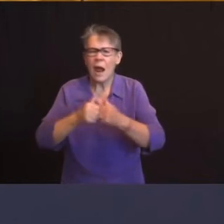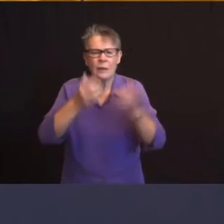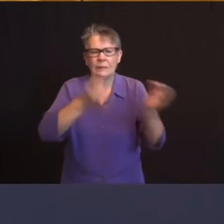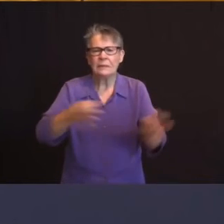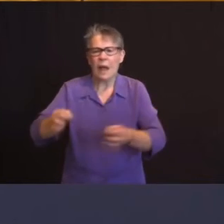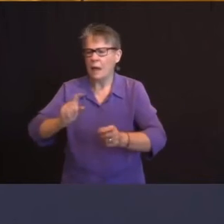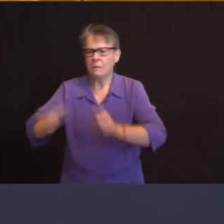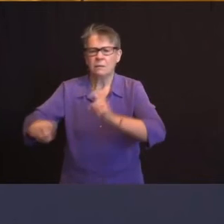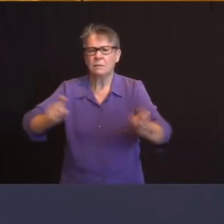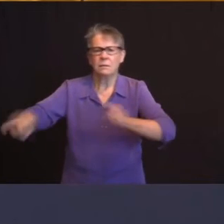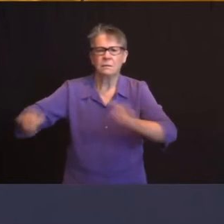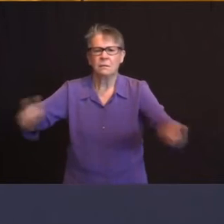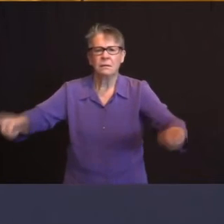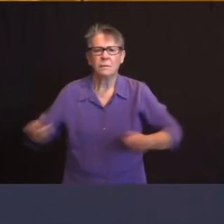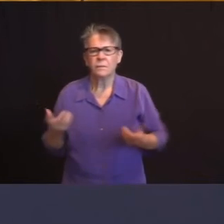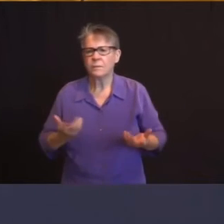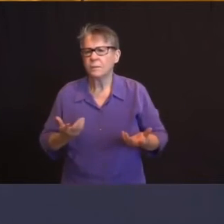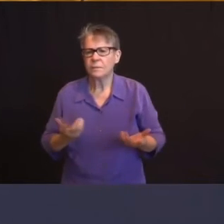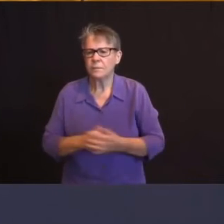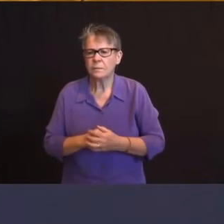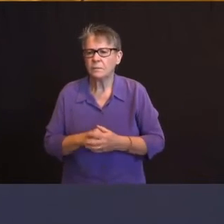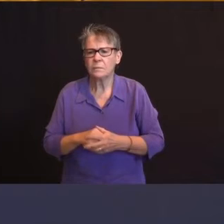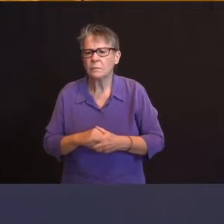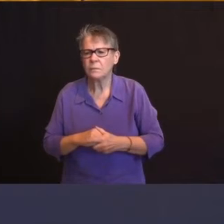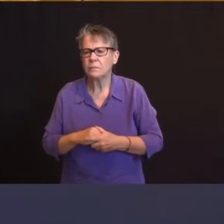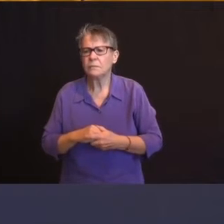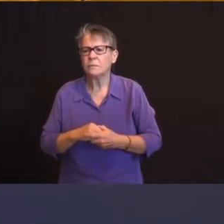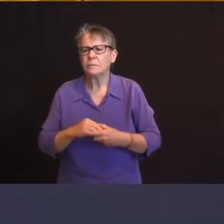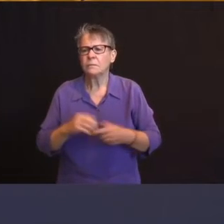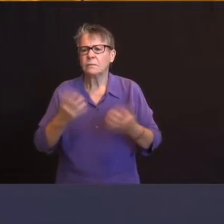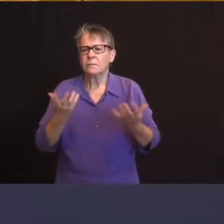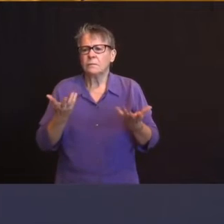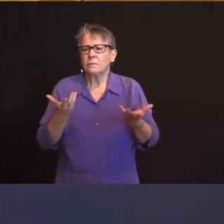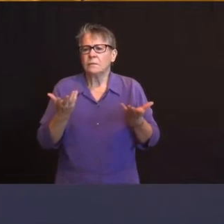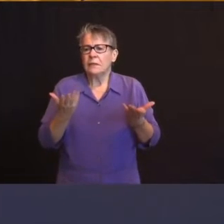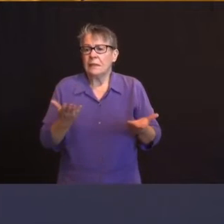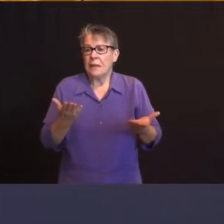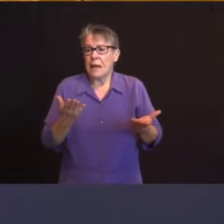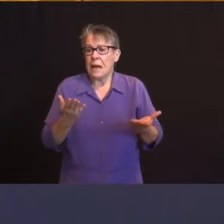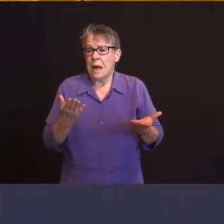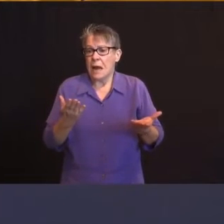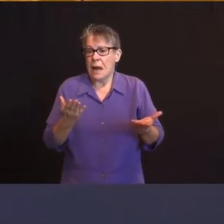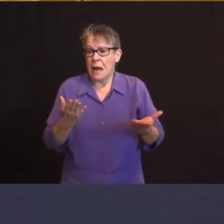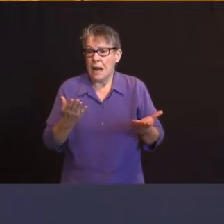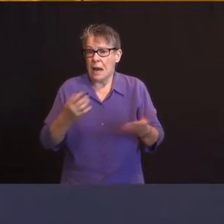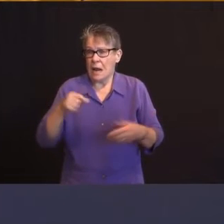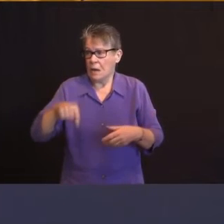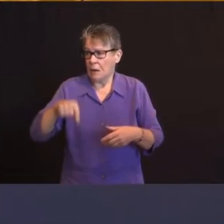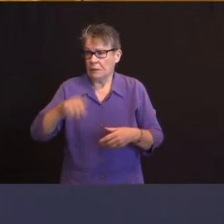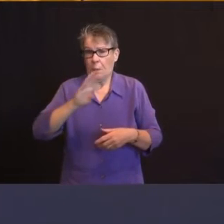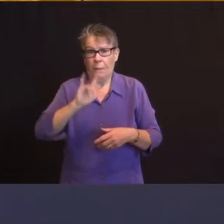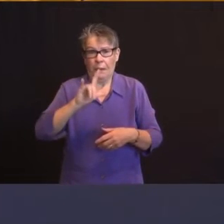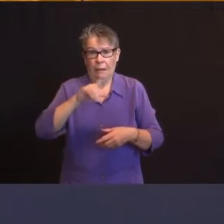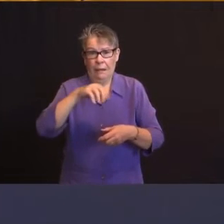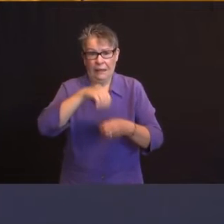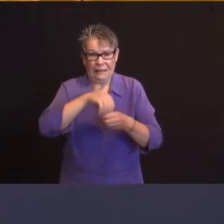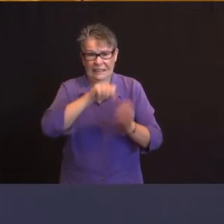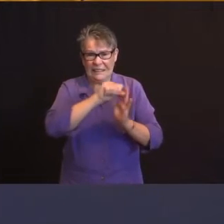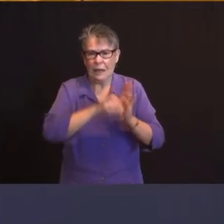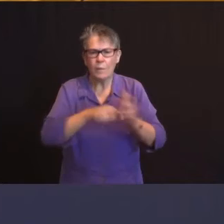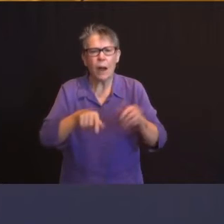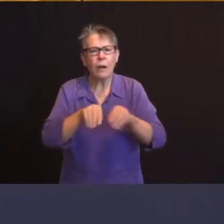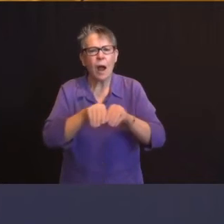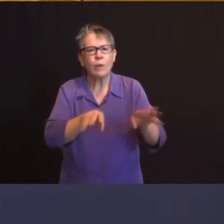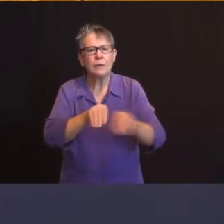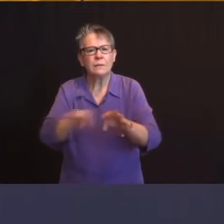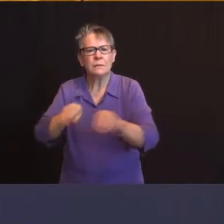requiring that is idling in the State House? And can you give any insight into what the president-elect said about Gateway and whether he gave